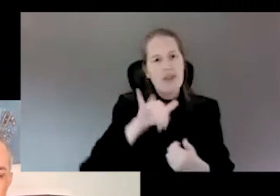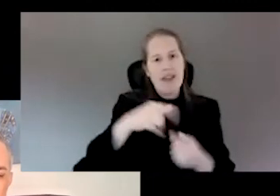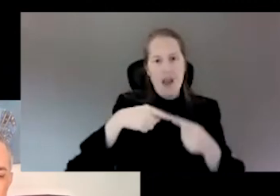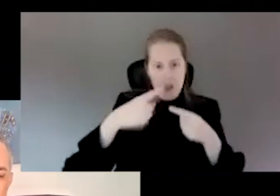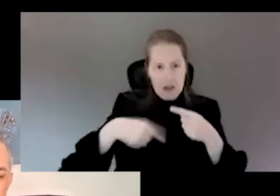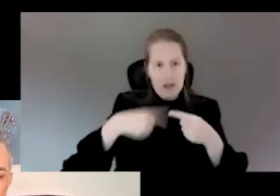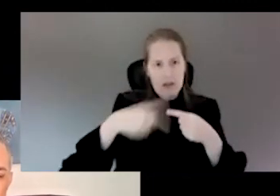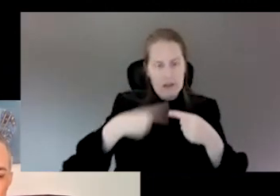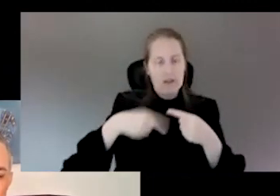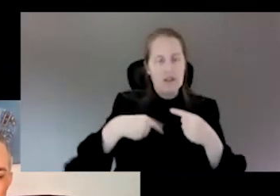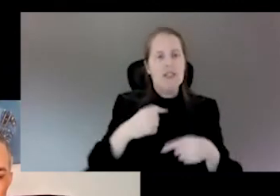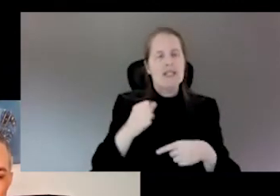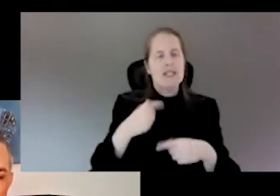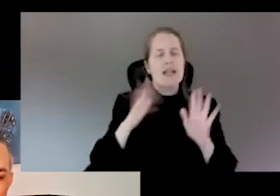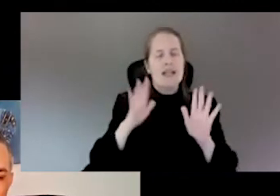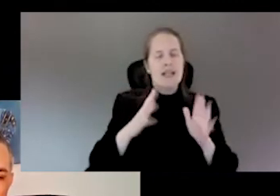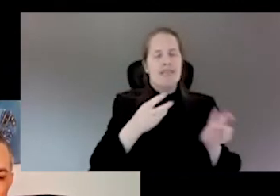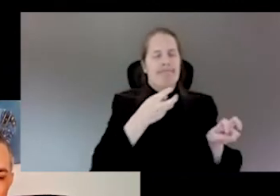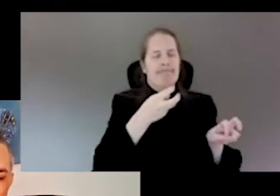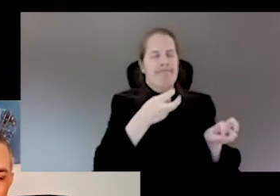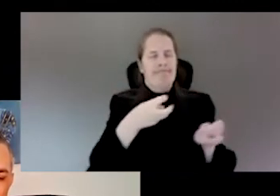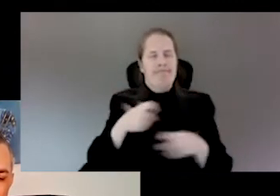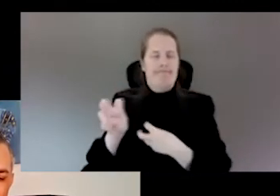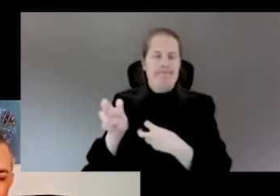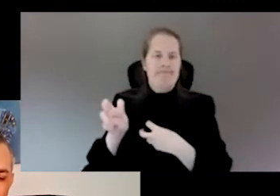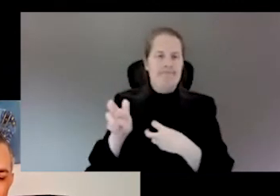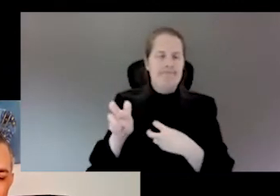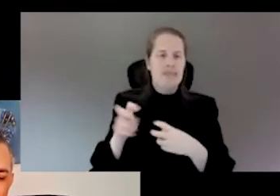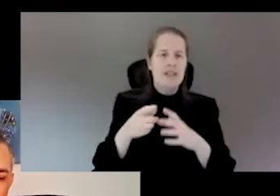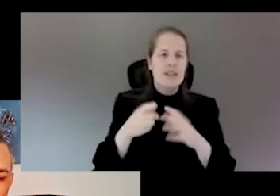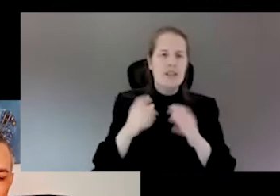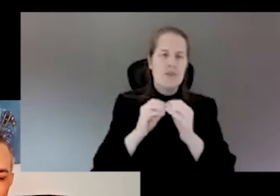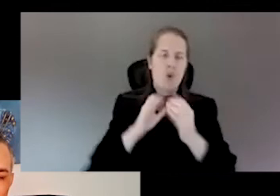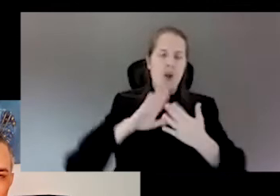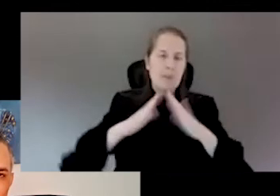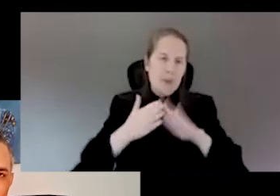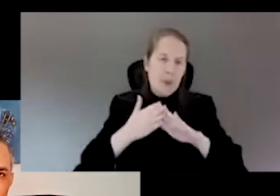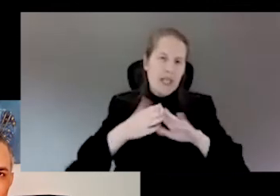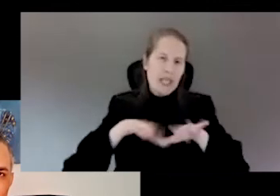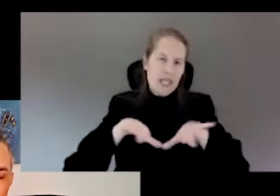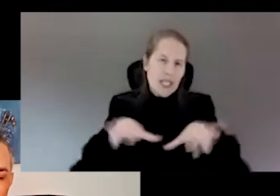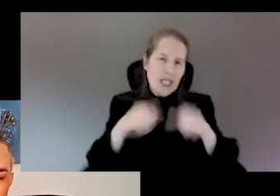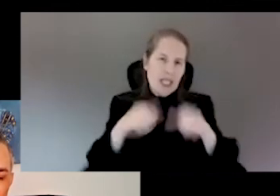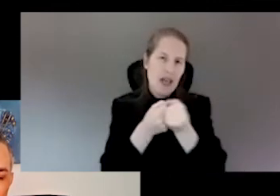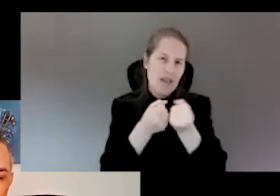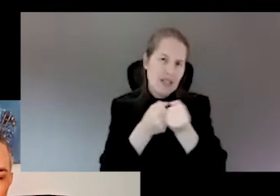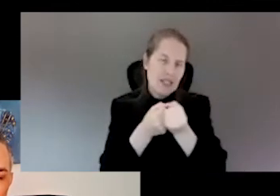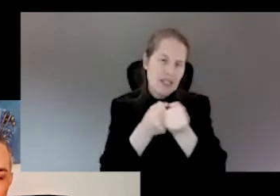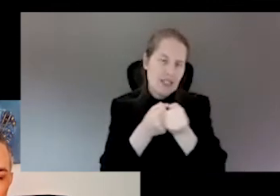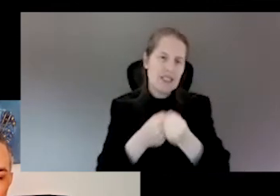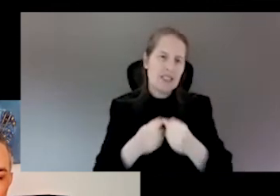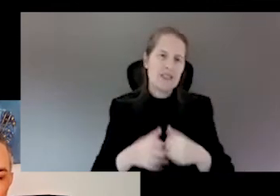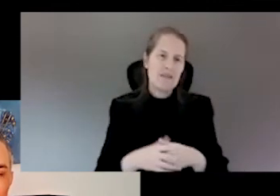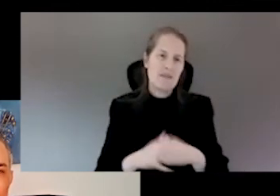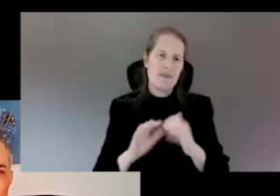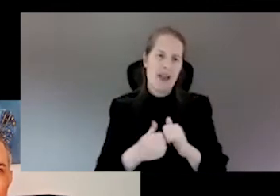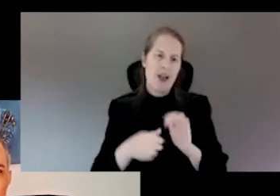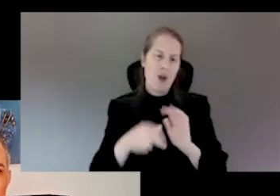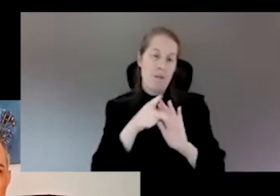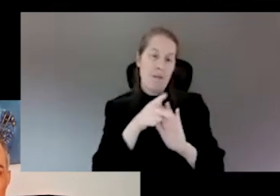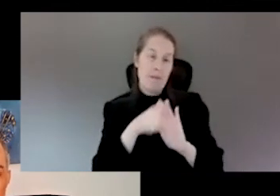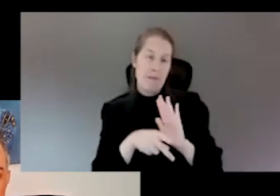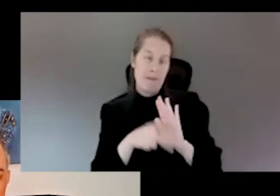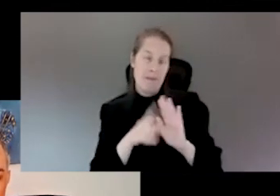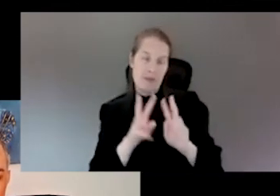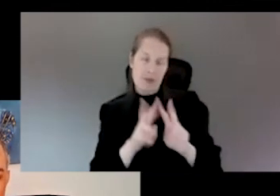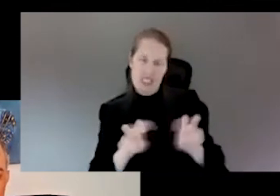started getting involved in more community advocacy and talking about how policies were really